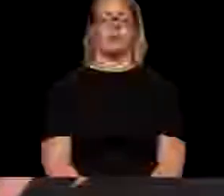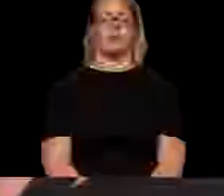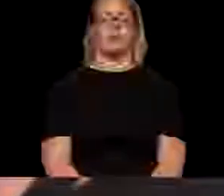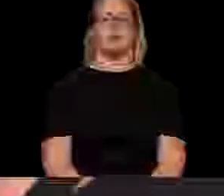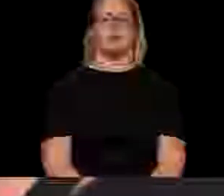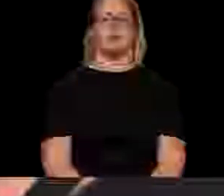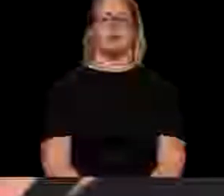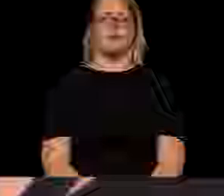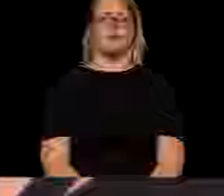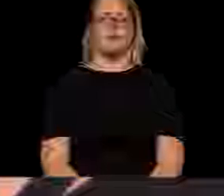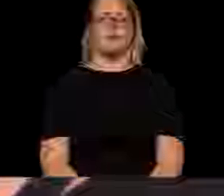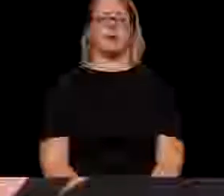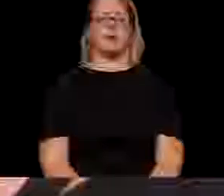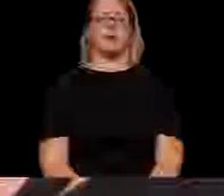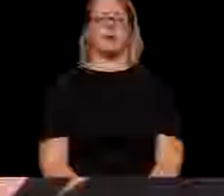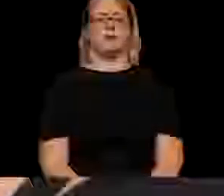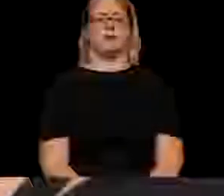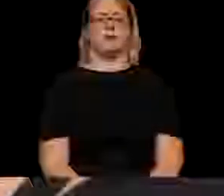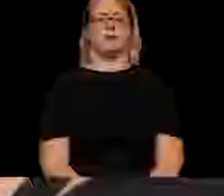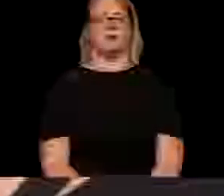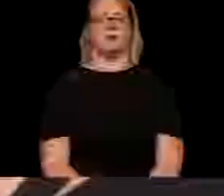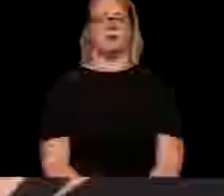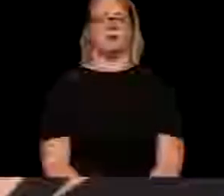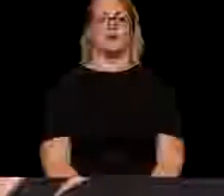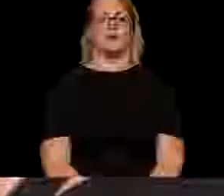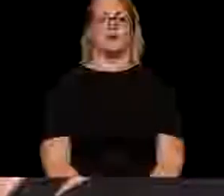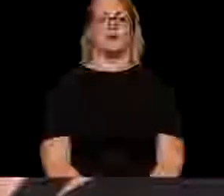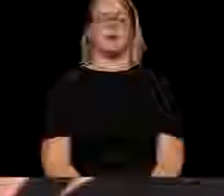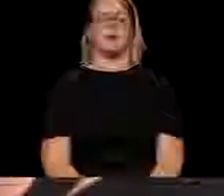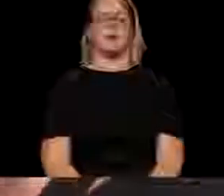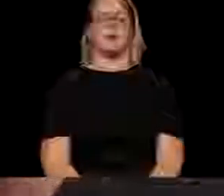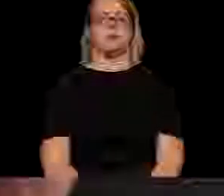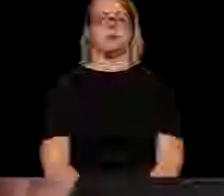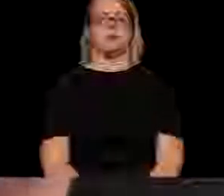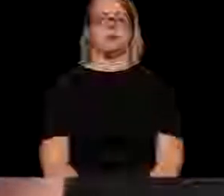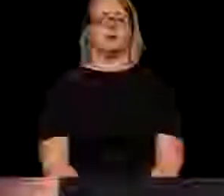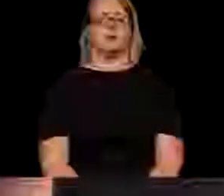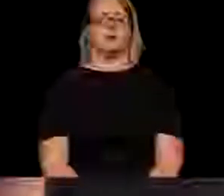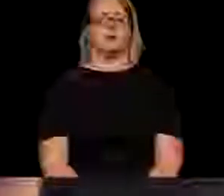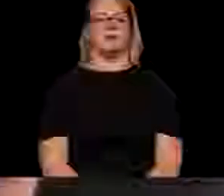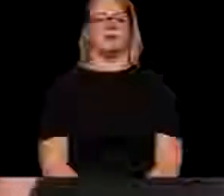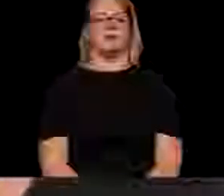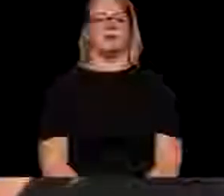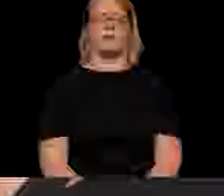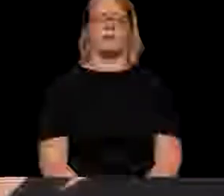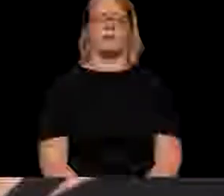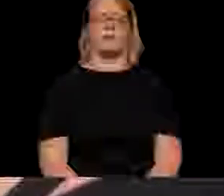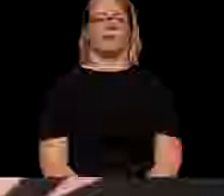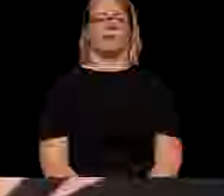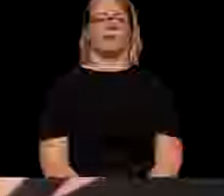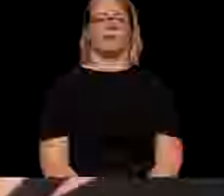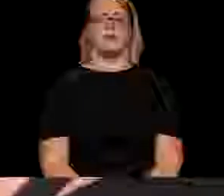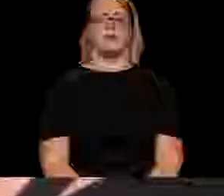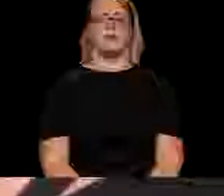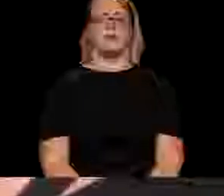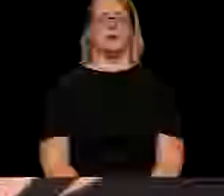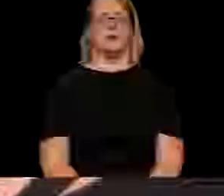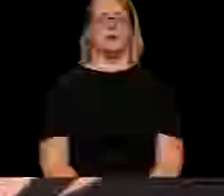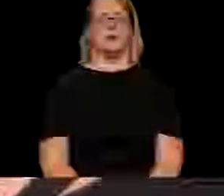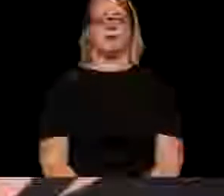I'm just quickly drawing the outline of each tree before I go back and fill it in.